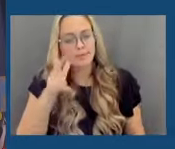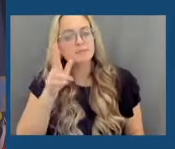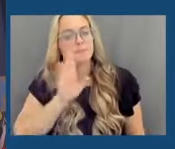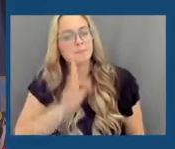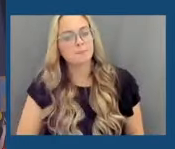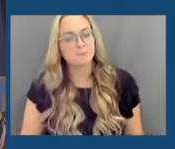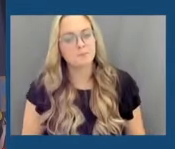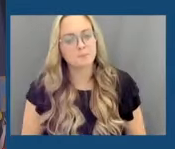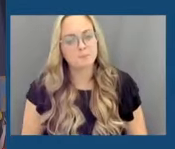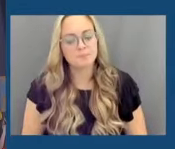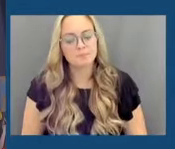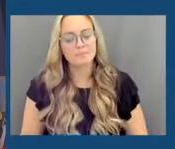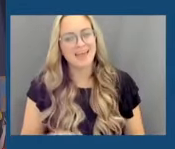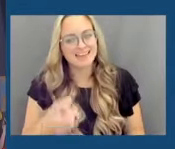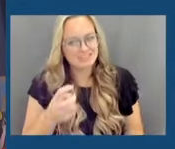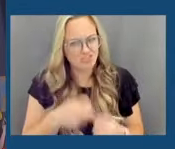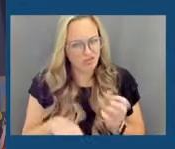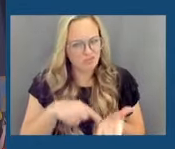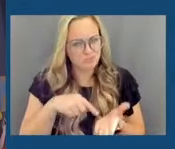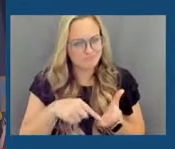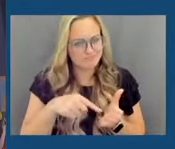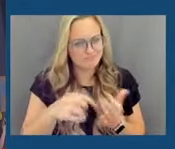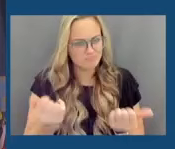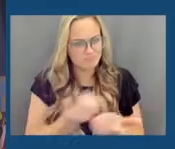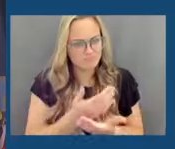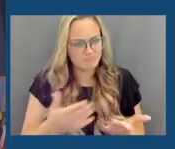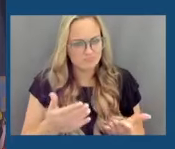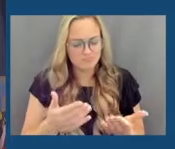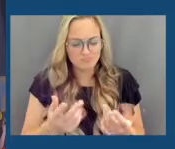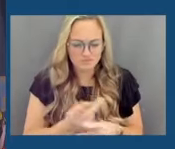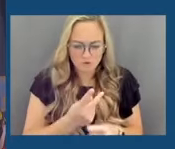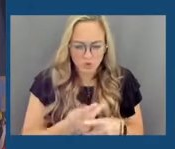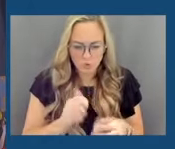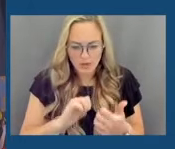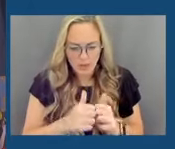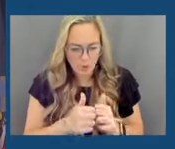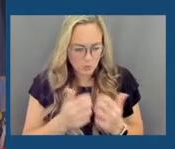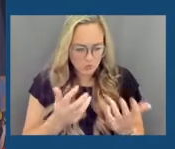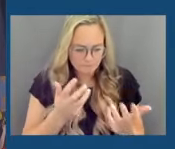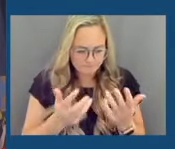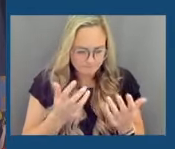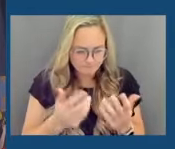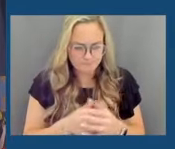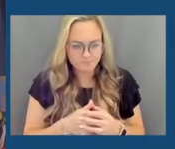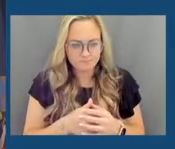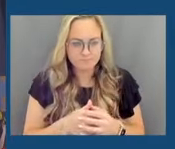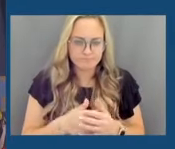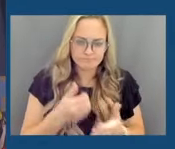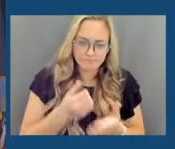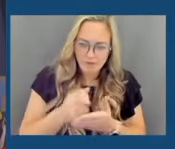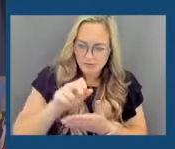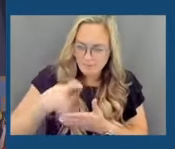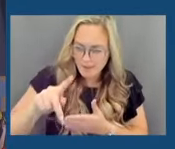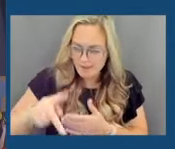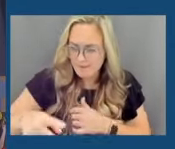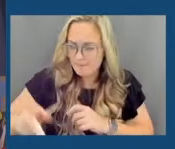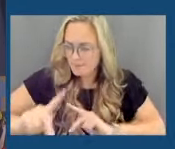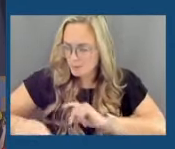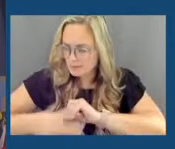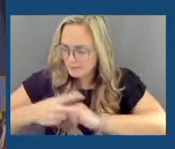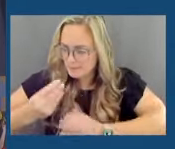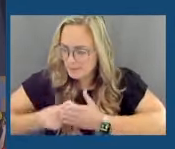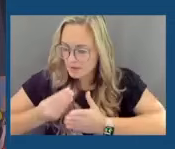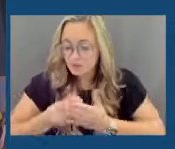hard to make ends meet. And we're always working to find ways to just money back in people's pockets. So